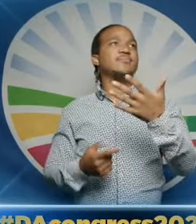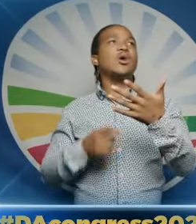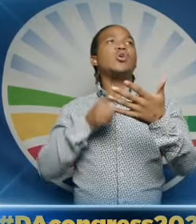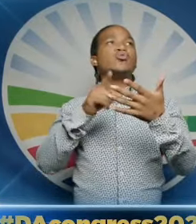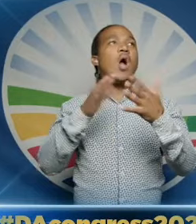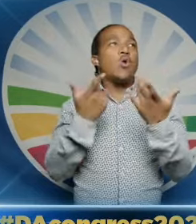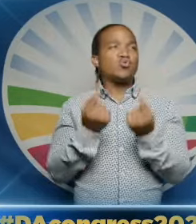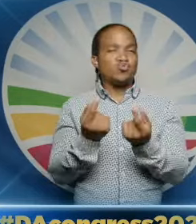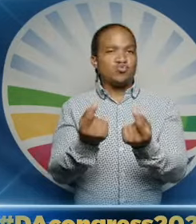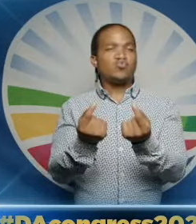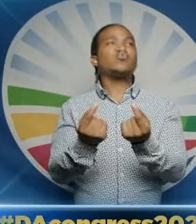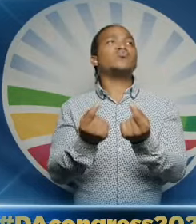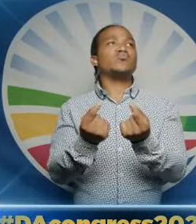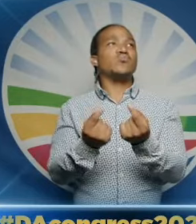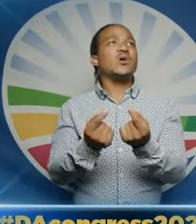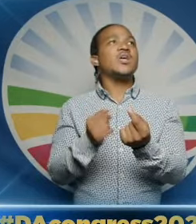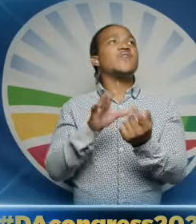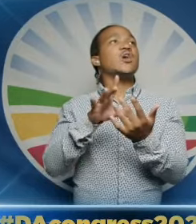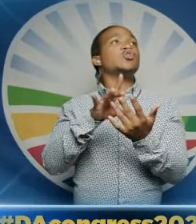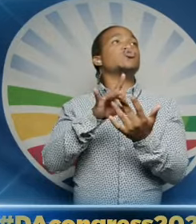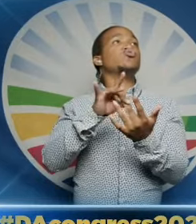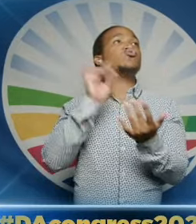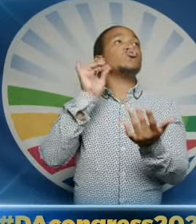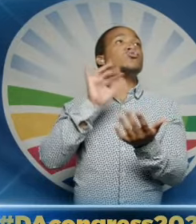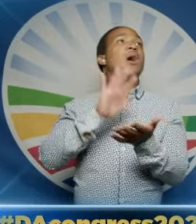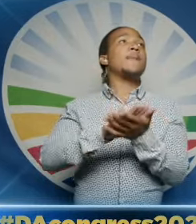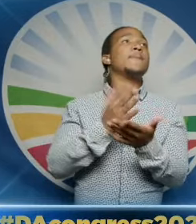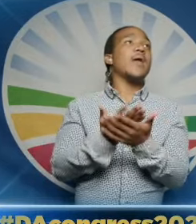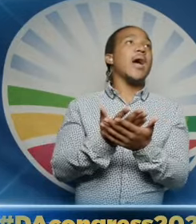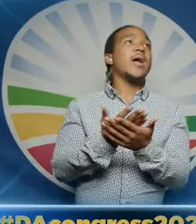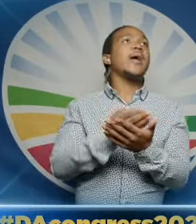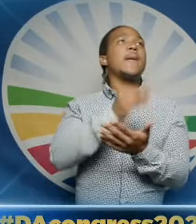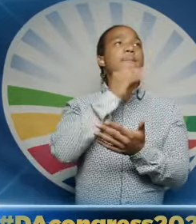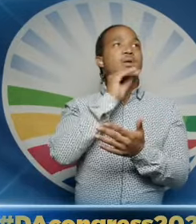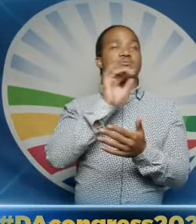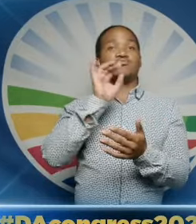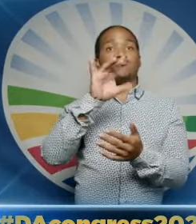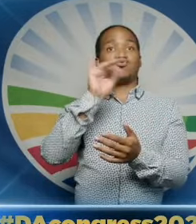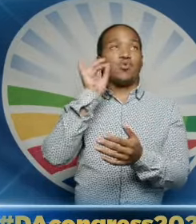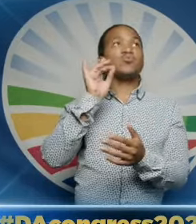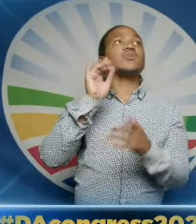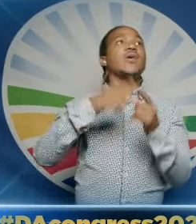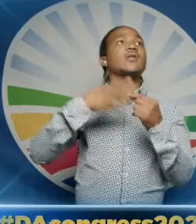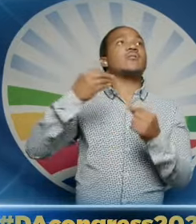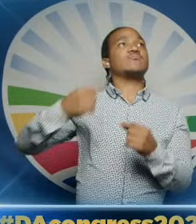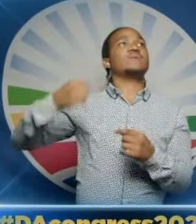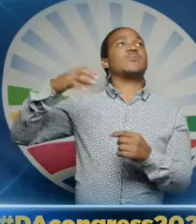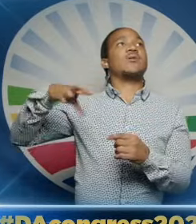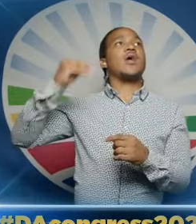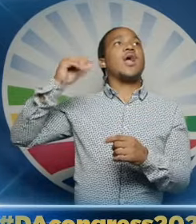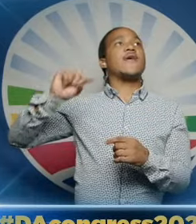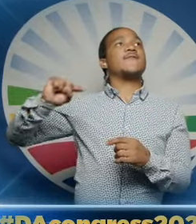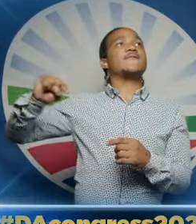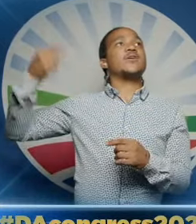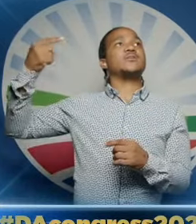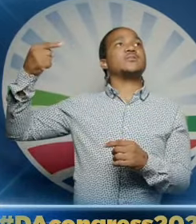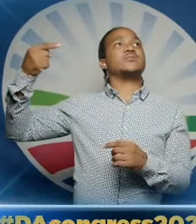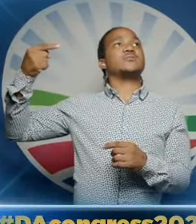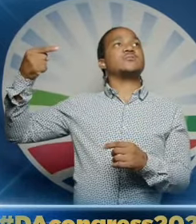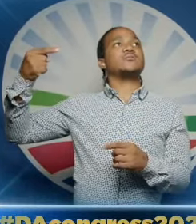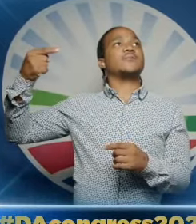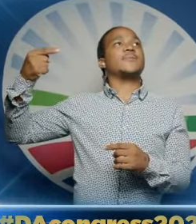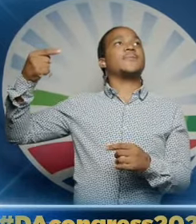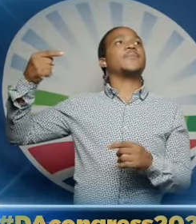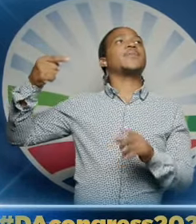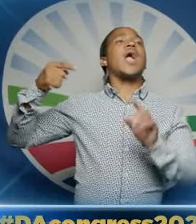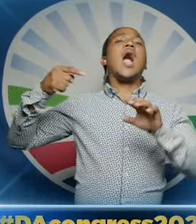like this if you chose braai or shisha nyama. Then you're going to find your second favorite type of food. You'll